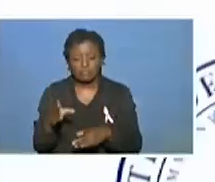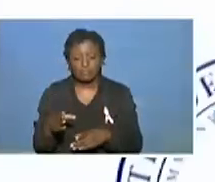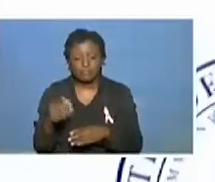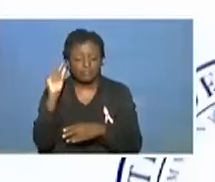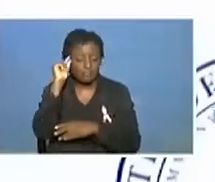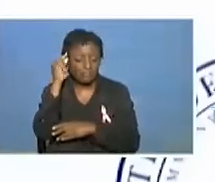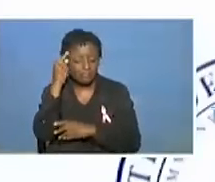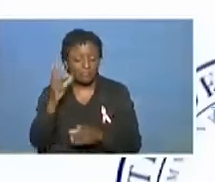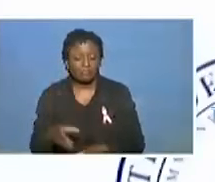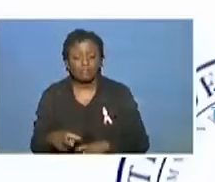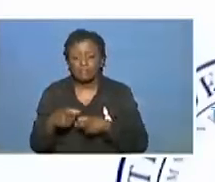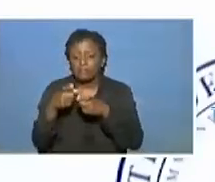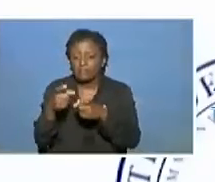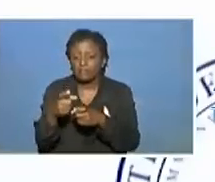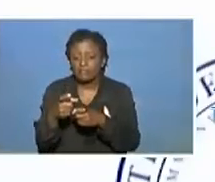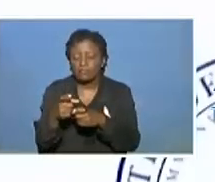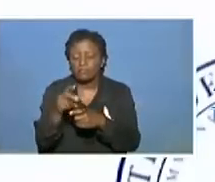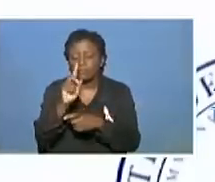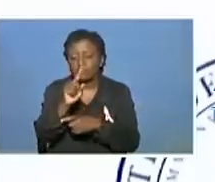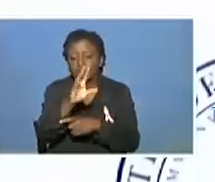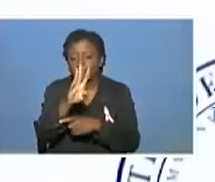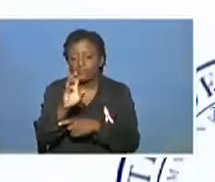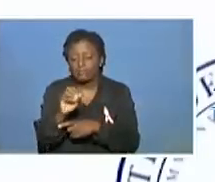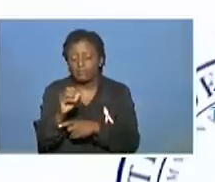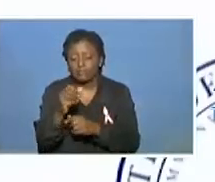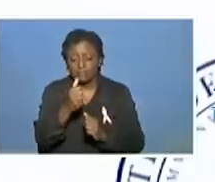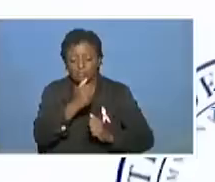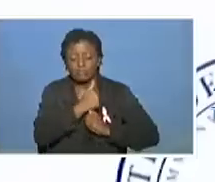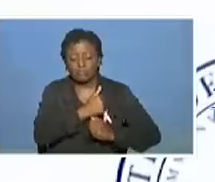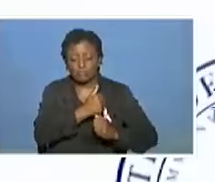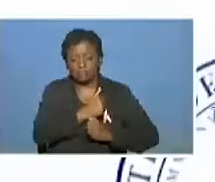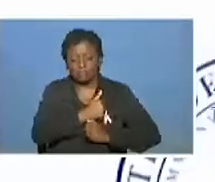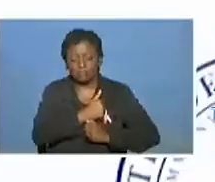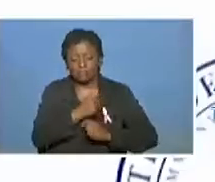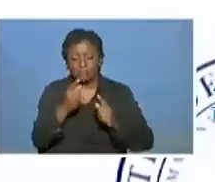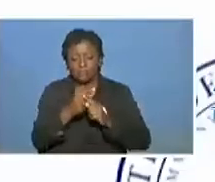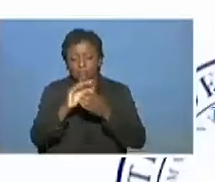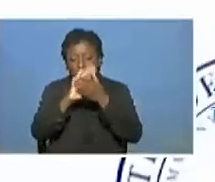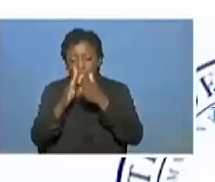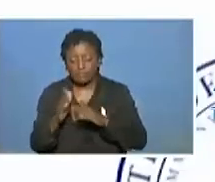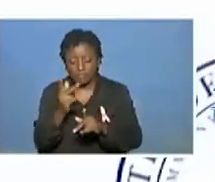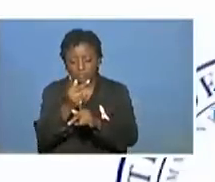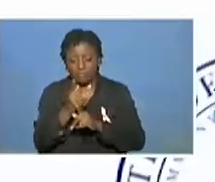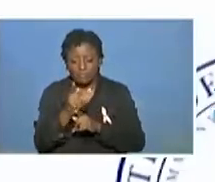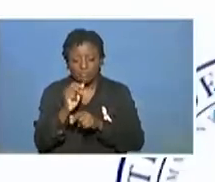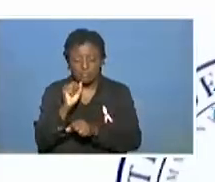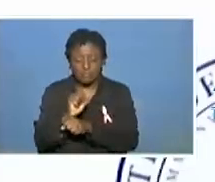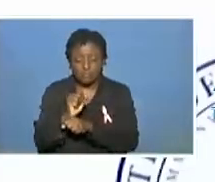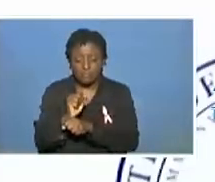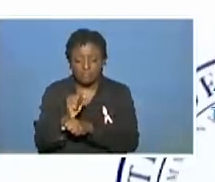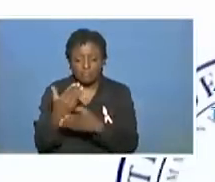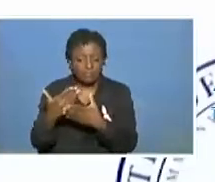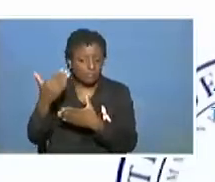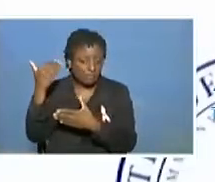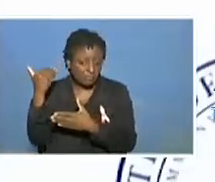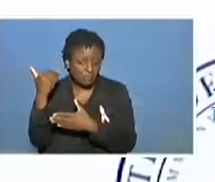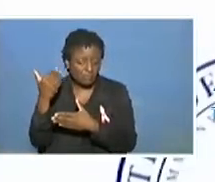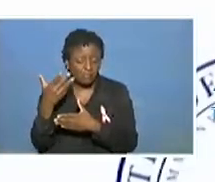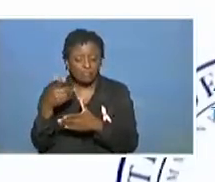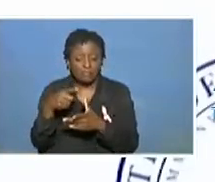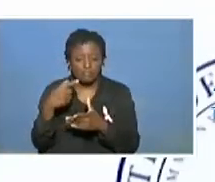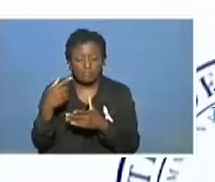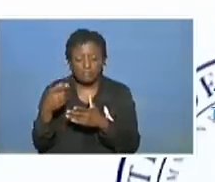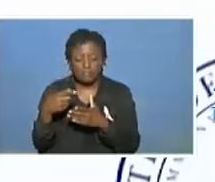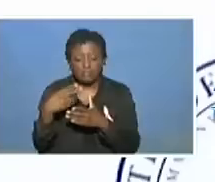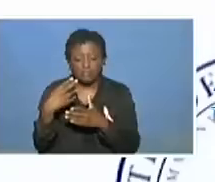141 soldiers to the peacekeeping operation at that time. There's been a request by sister